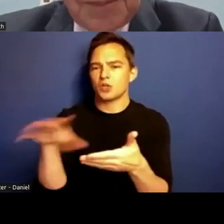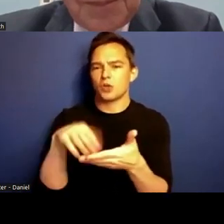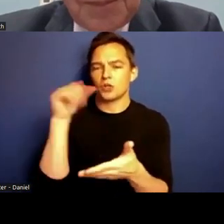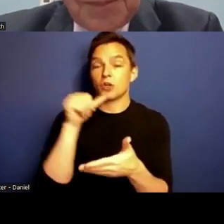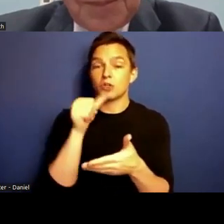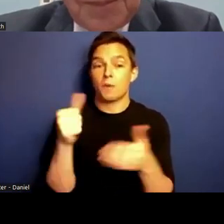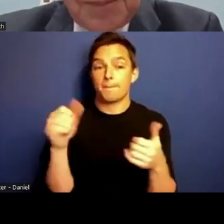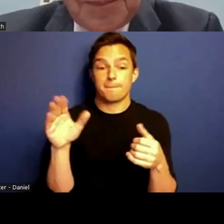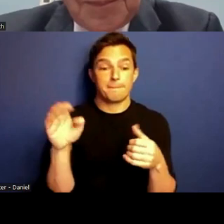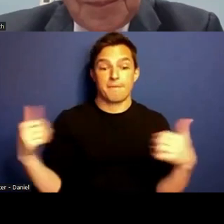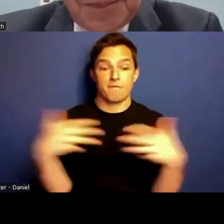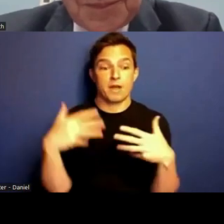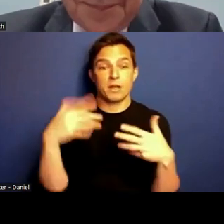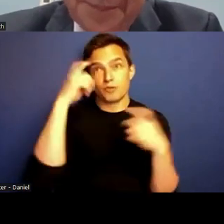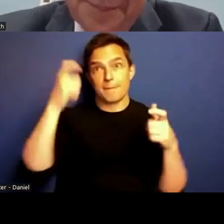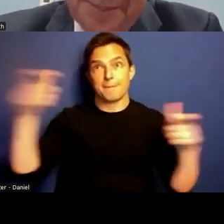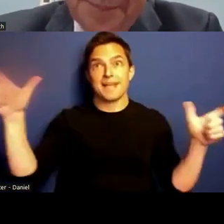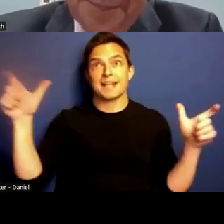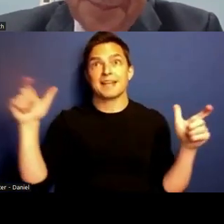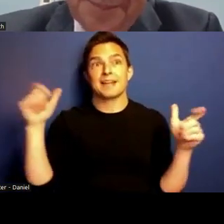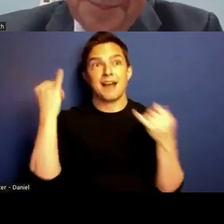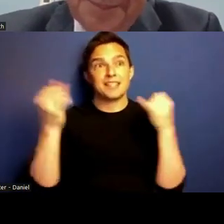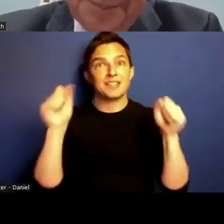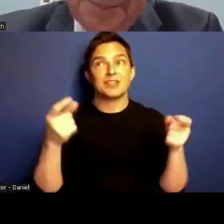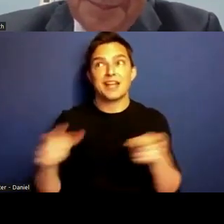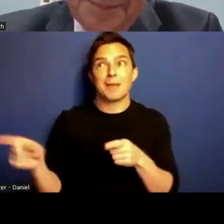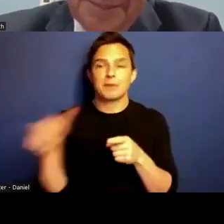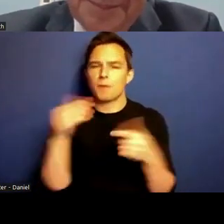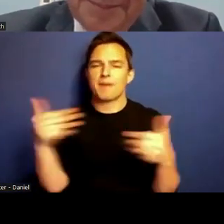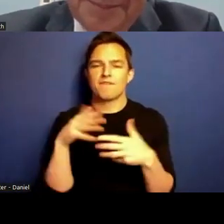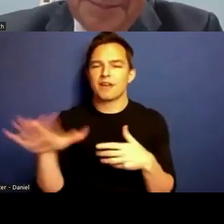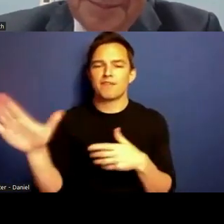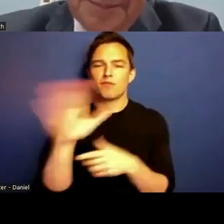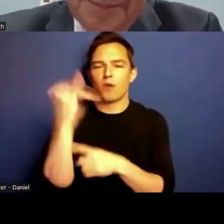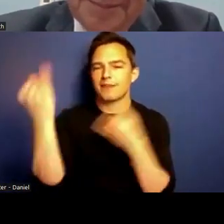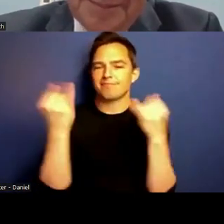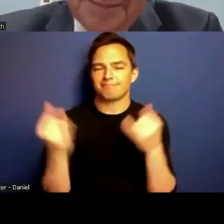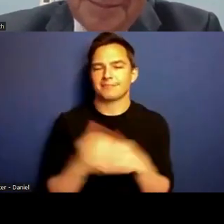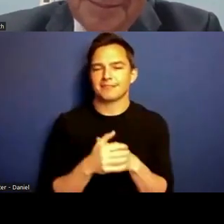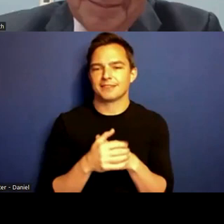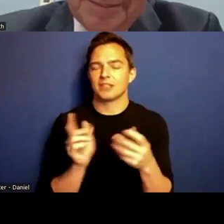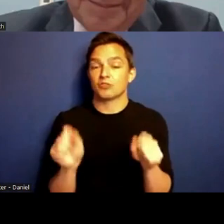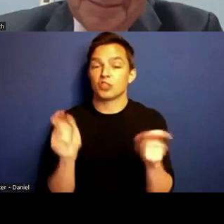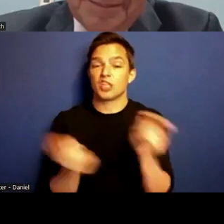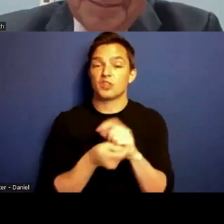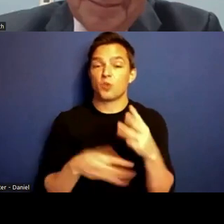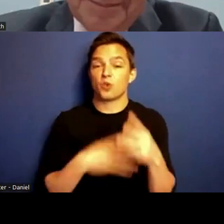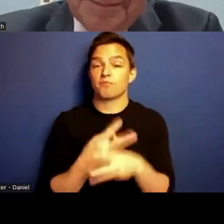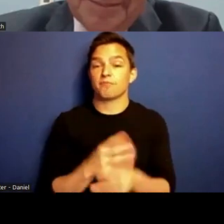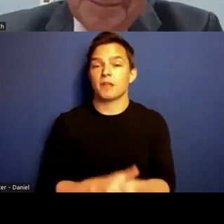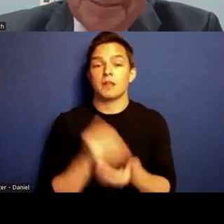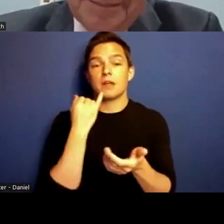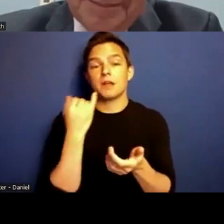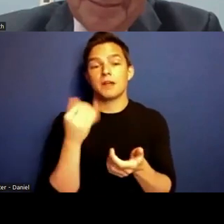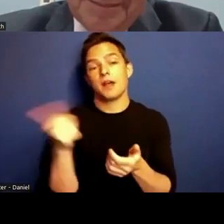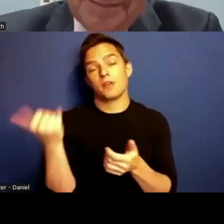big about what ideas could happen and to change the world. And the other thing is, if somebody